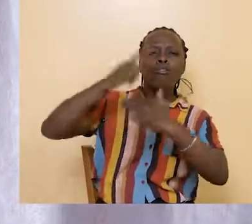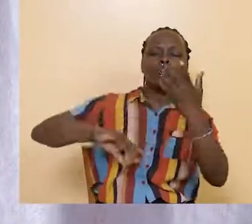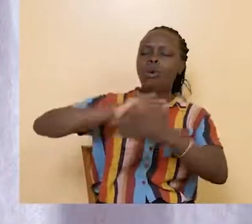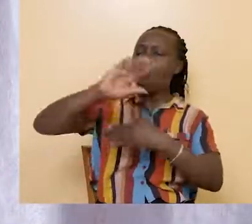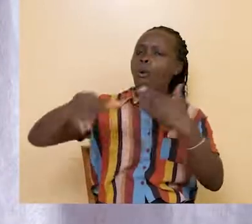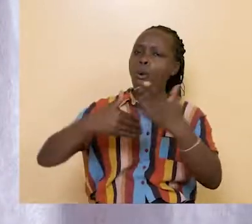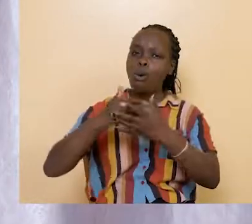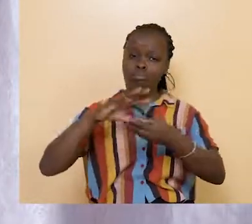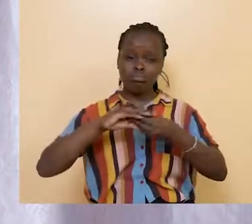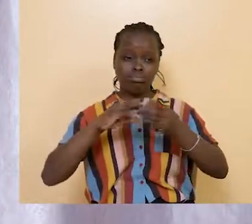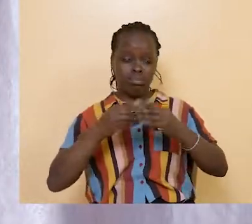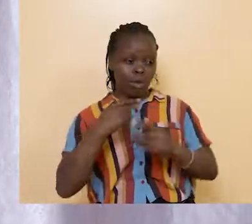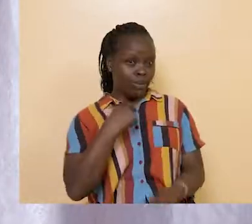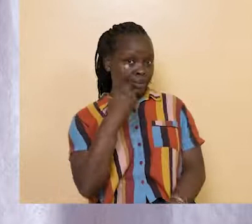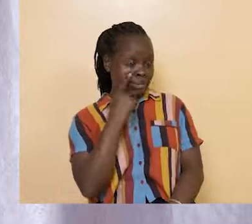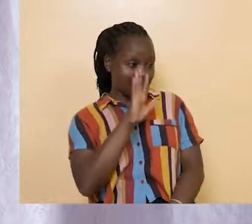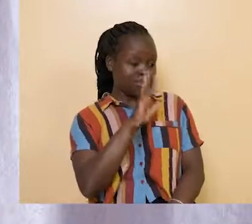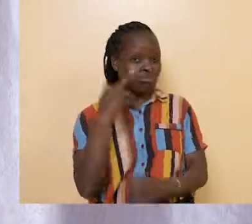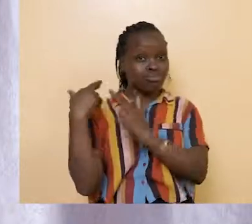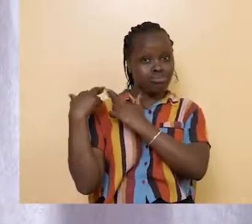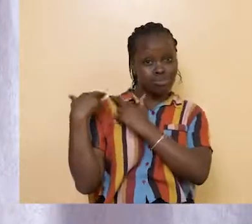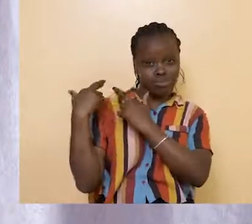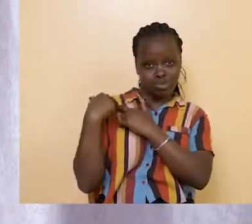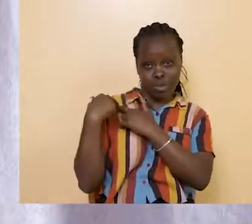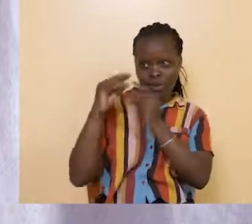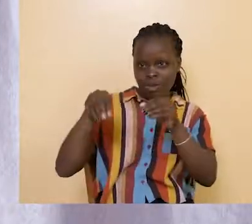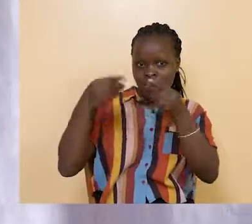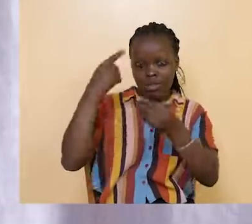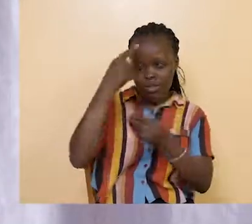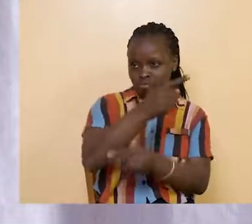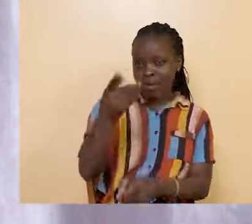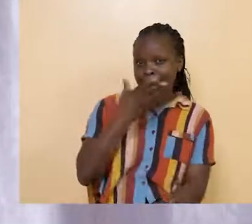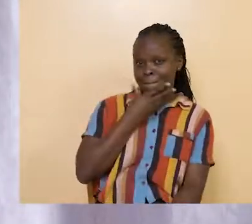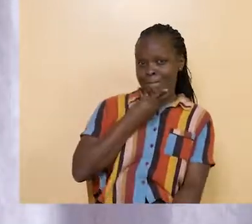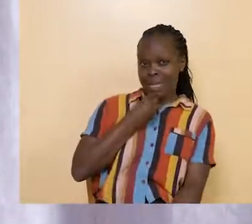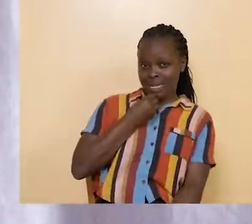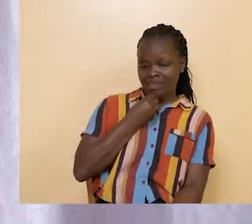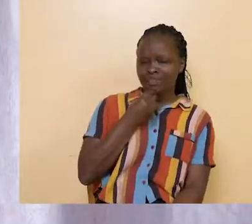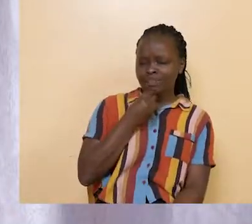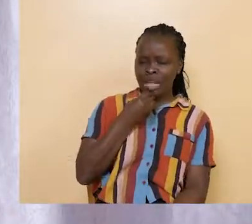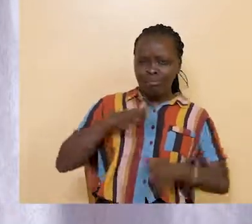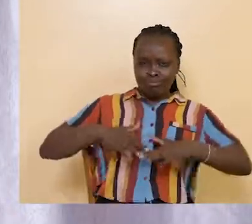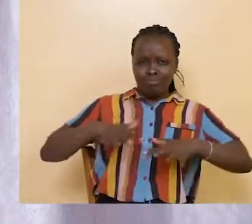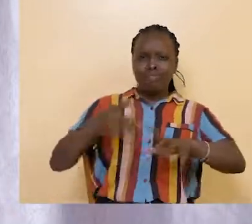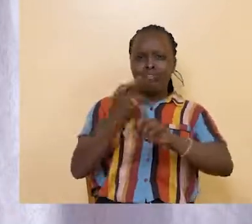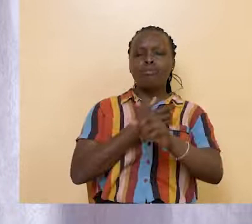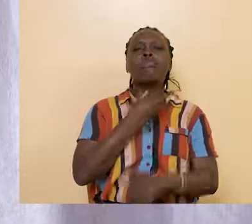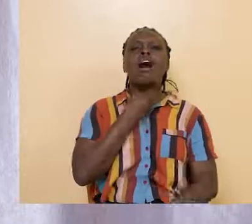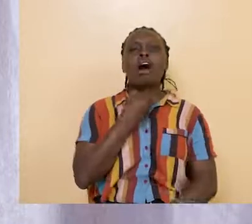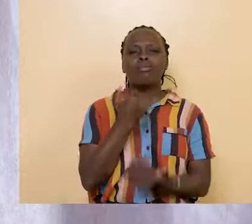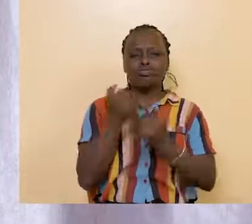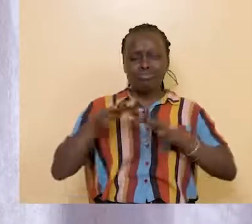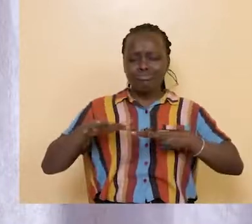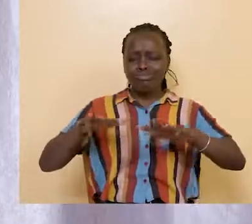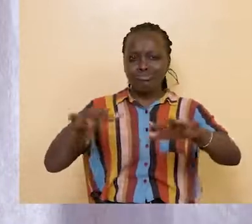dominion. And so we see that the mandate that brings us as the descendants of Adam into the earth